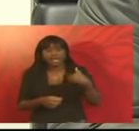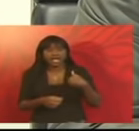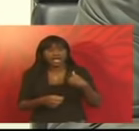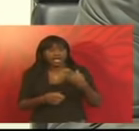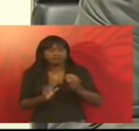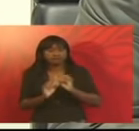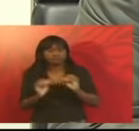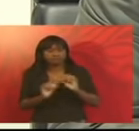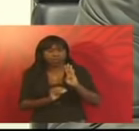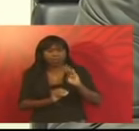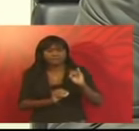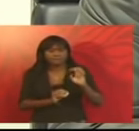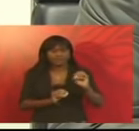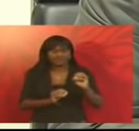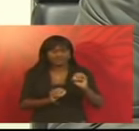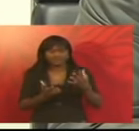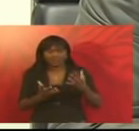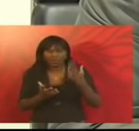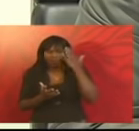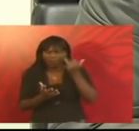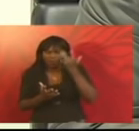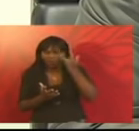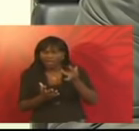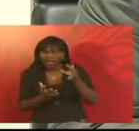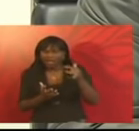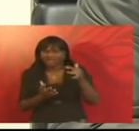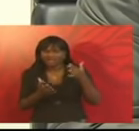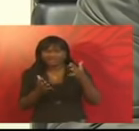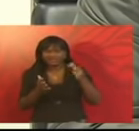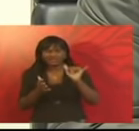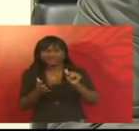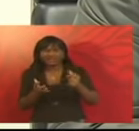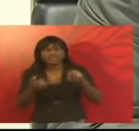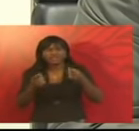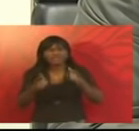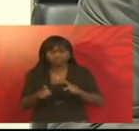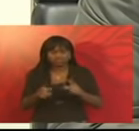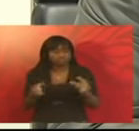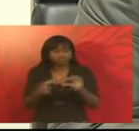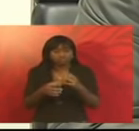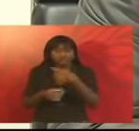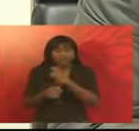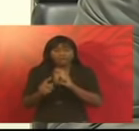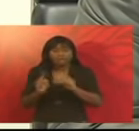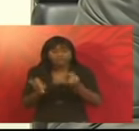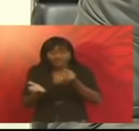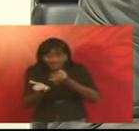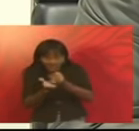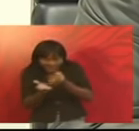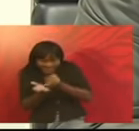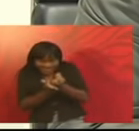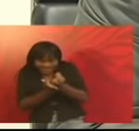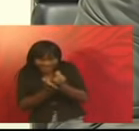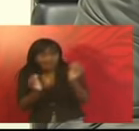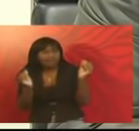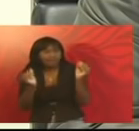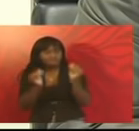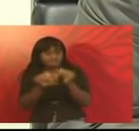plausible reason why this effect or this event would be related to the vaccine, but you investigate to see whether there is